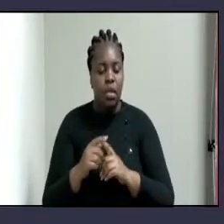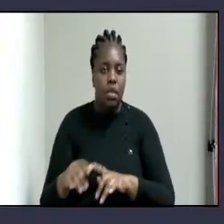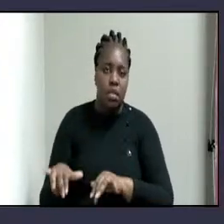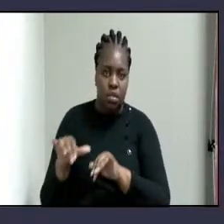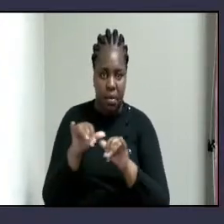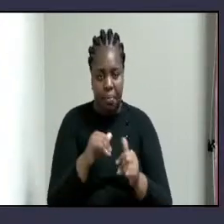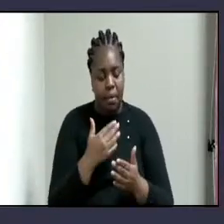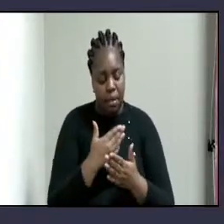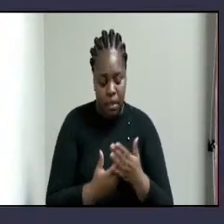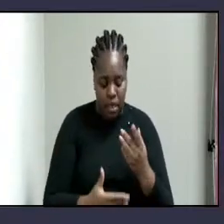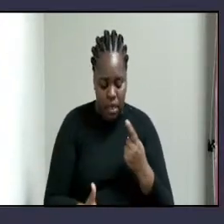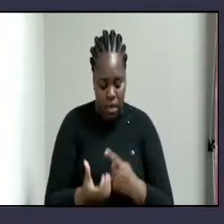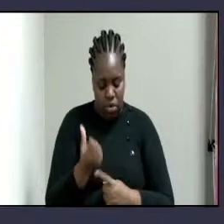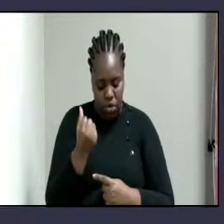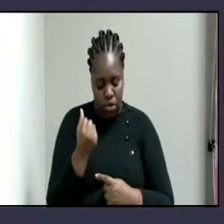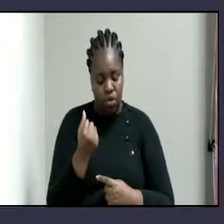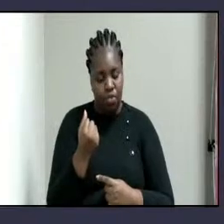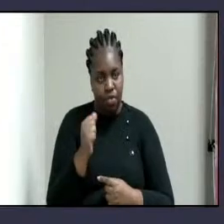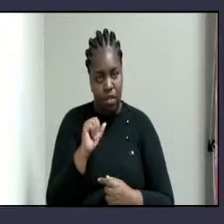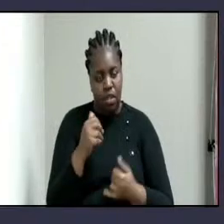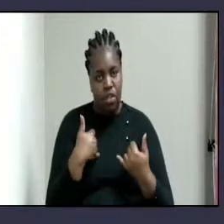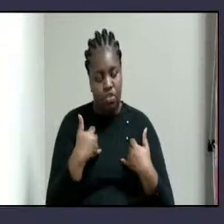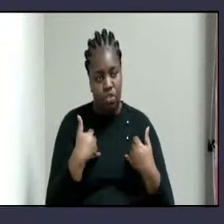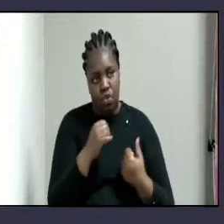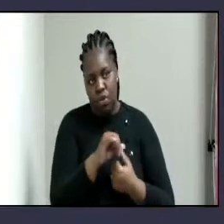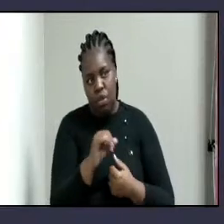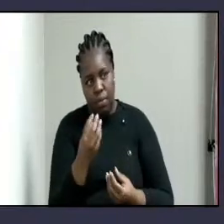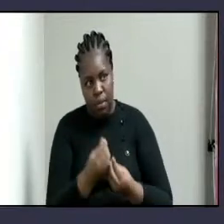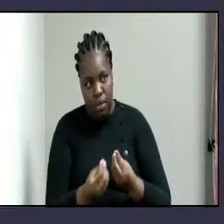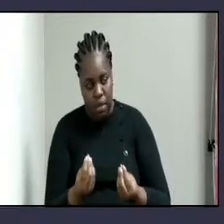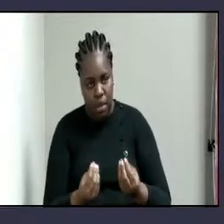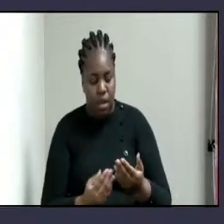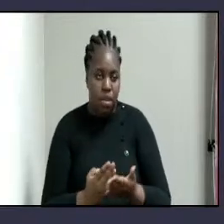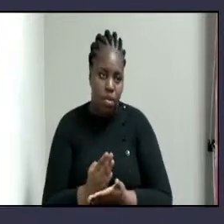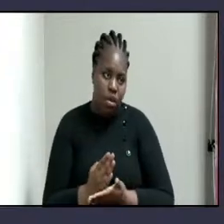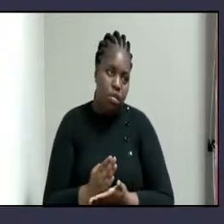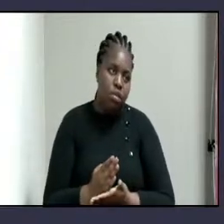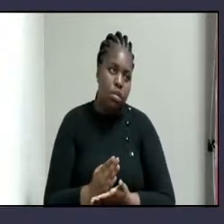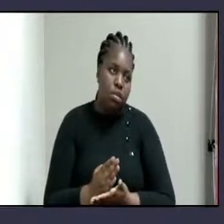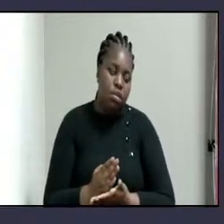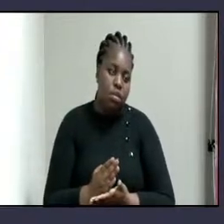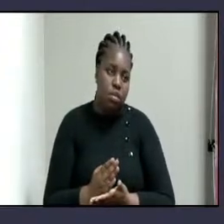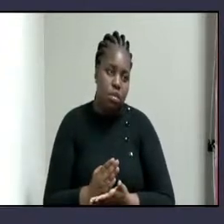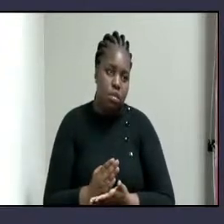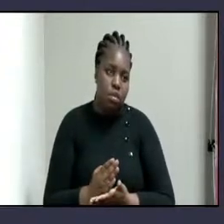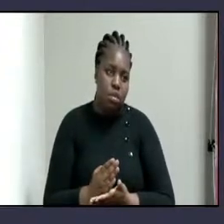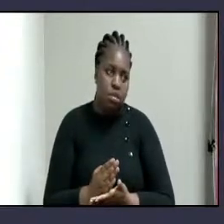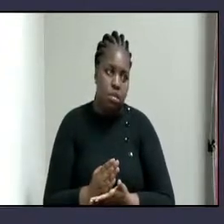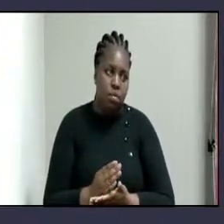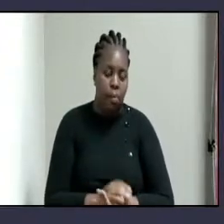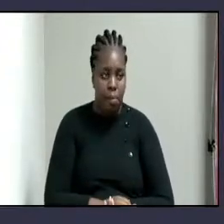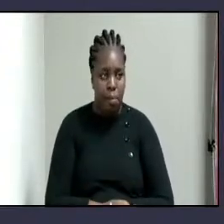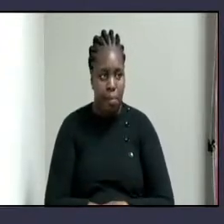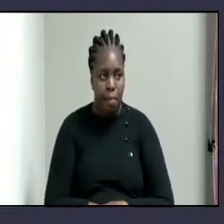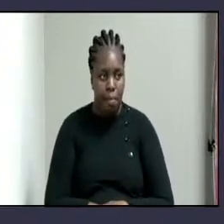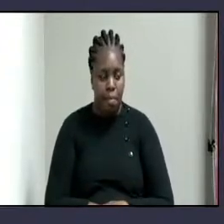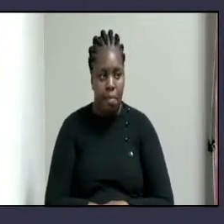to achieve the enjoyment of all rights, especially the rights of most vulnerable groups, such as children.